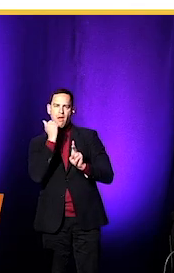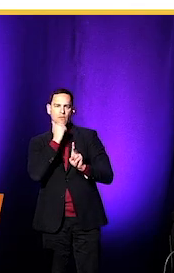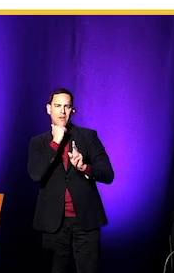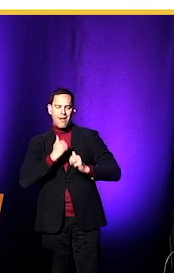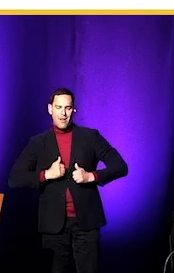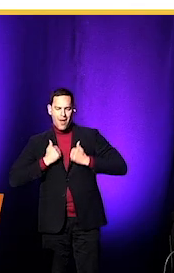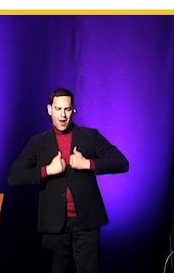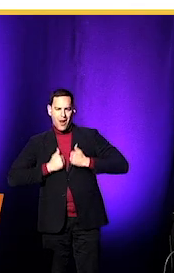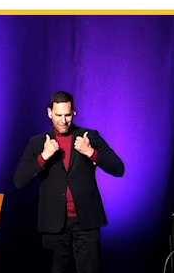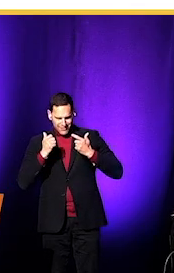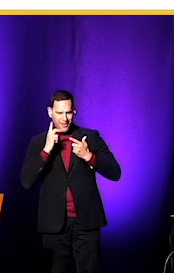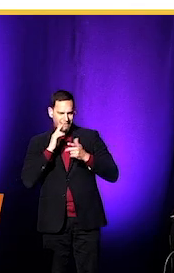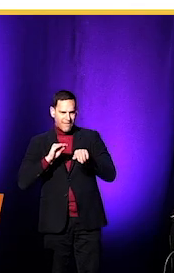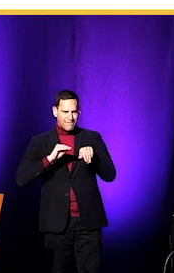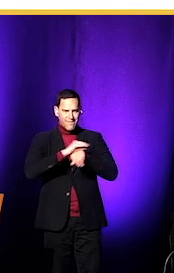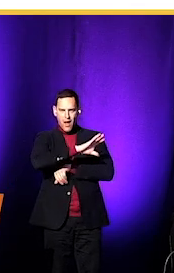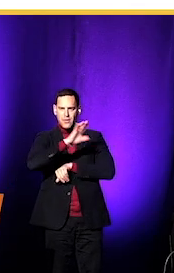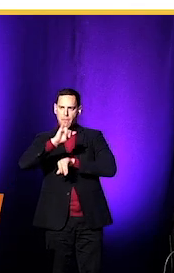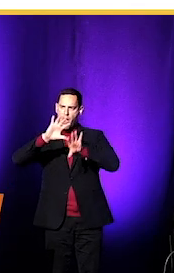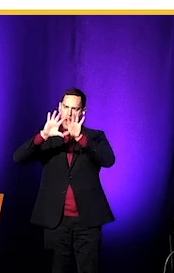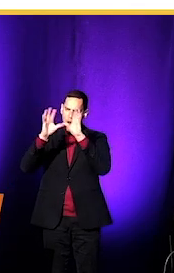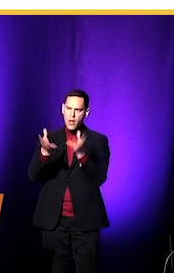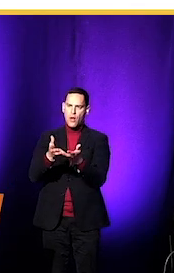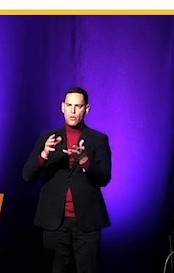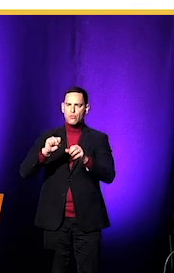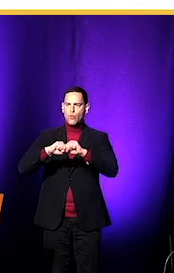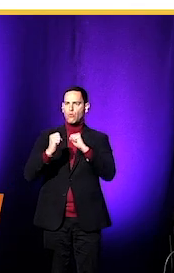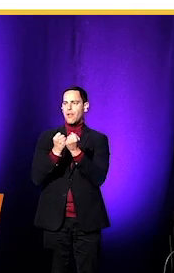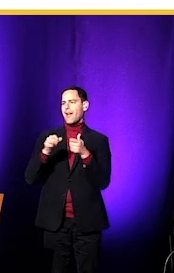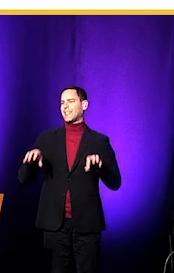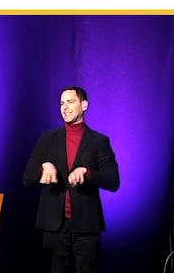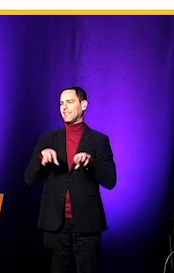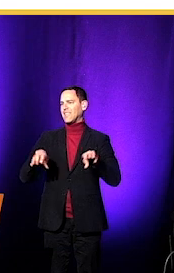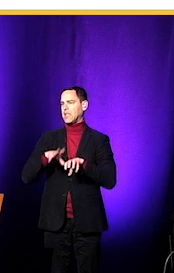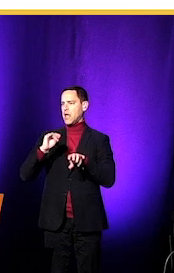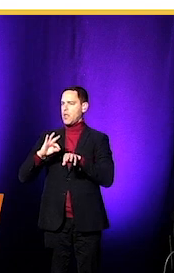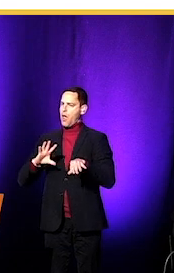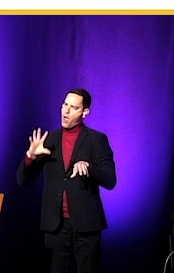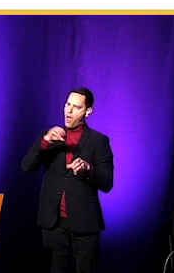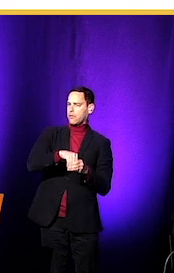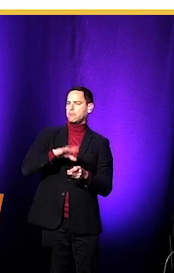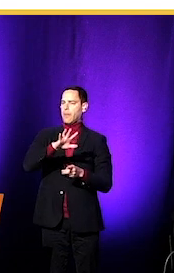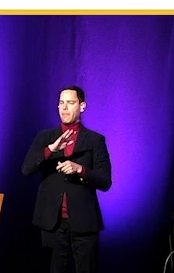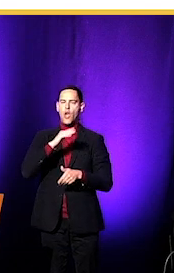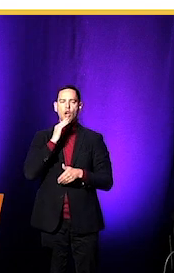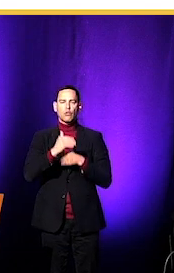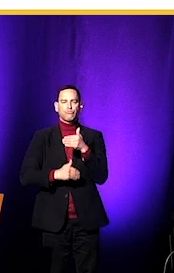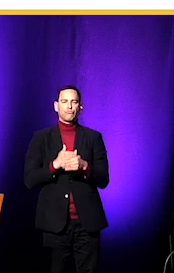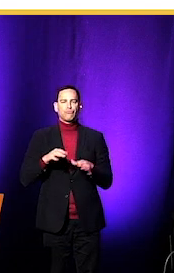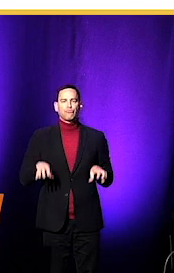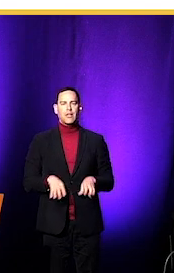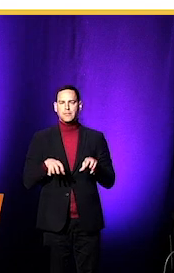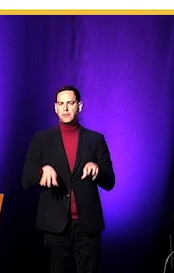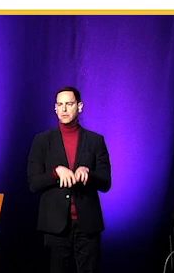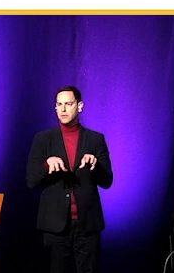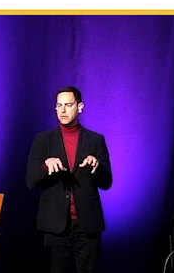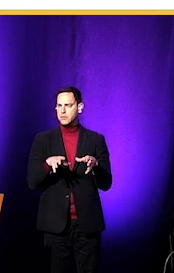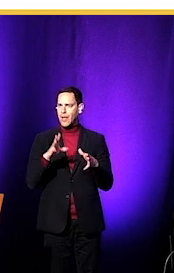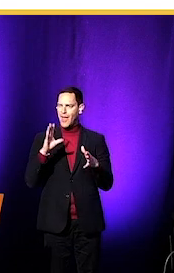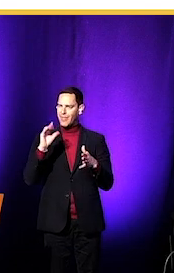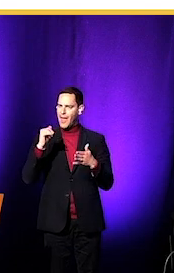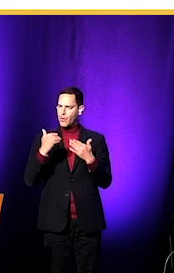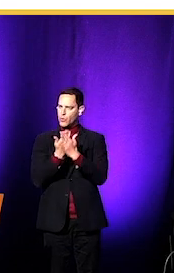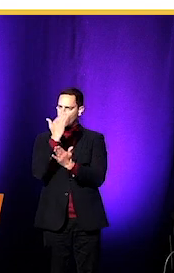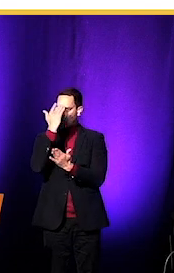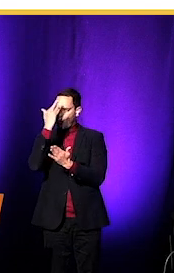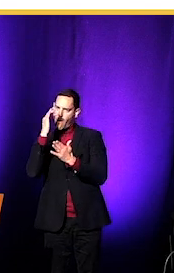and social activity that is imbued in those practices. This theoretical orientation to learning and development organizes both my